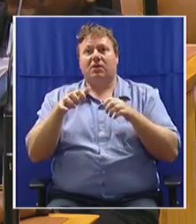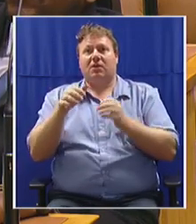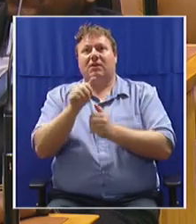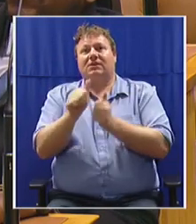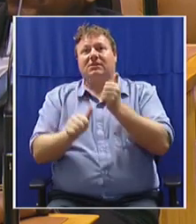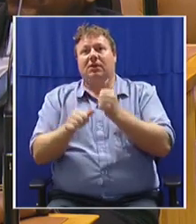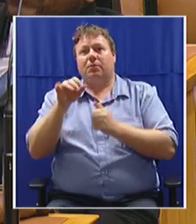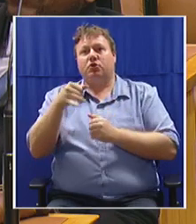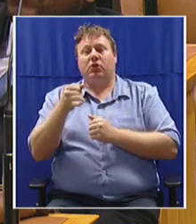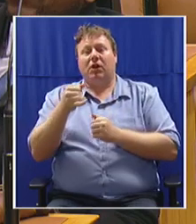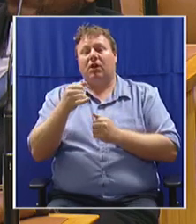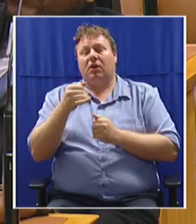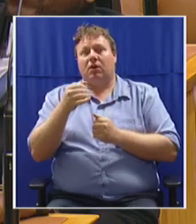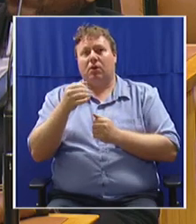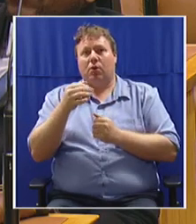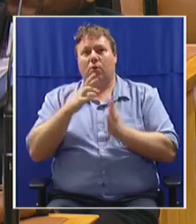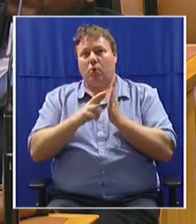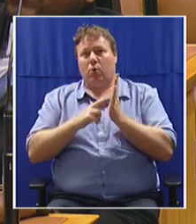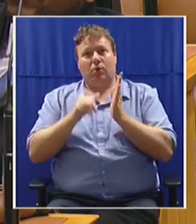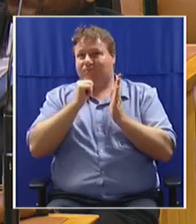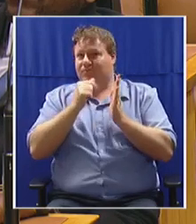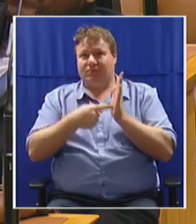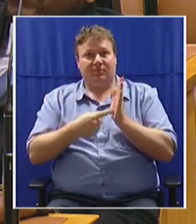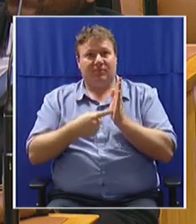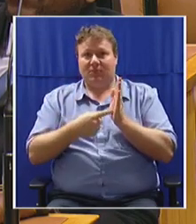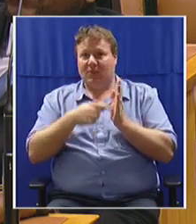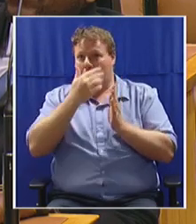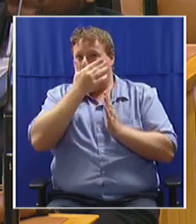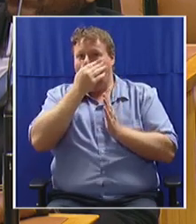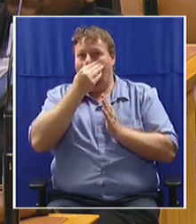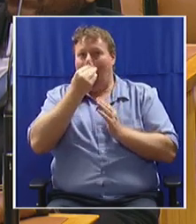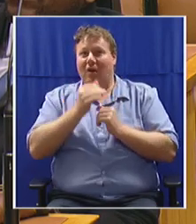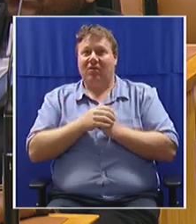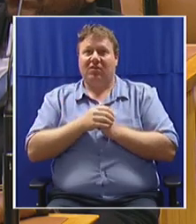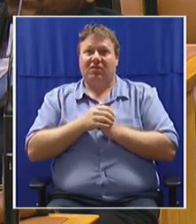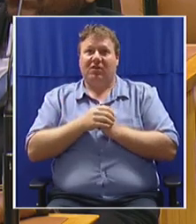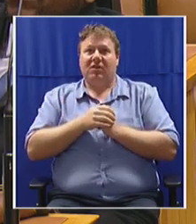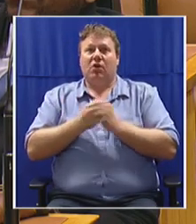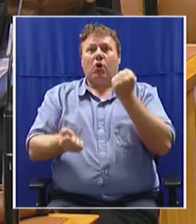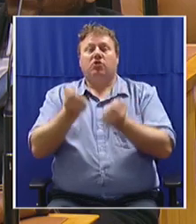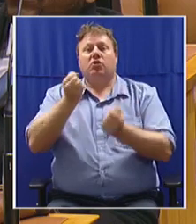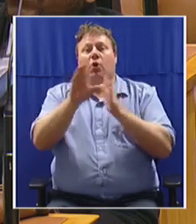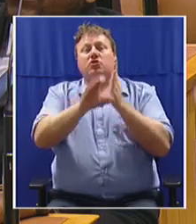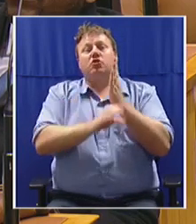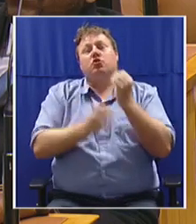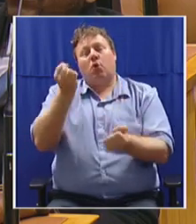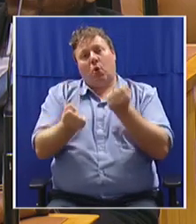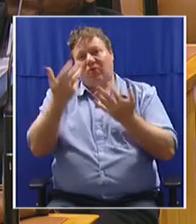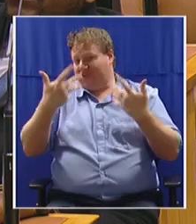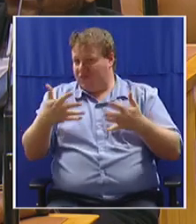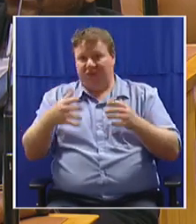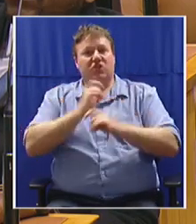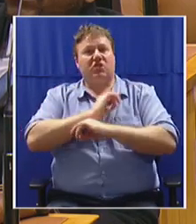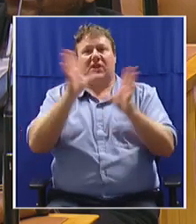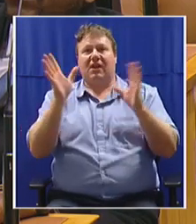apply in South African law. The MIDI television case, it was held in the Constitutional Court, was very clear on that. What we can't do is discuss the